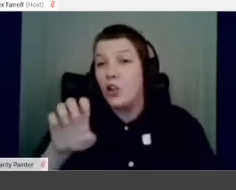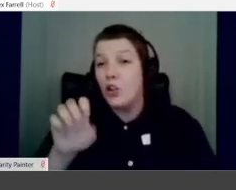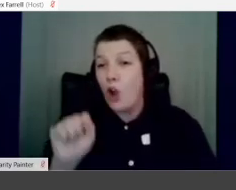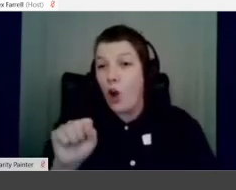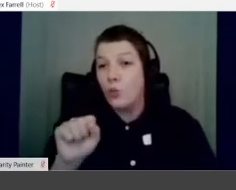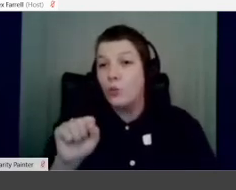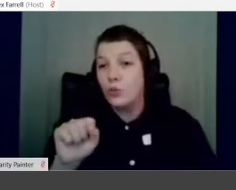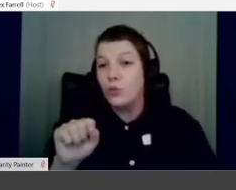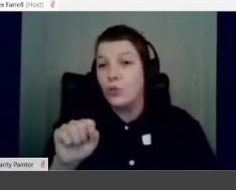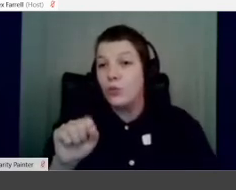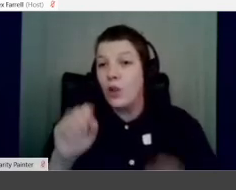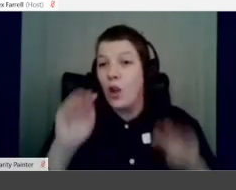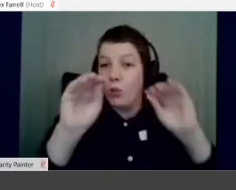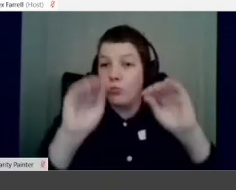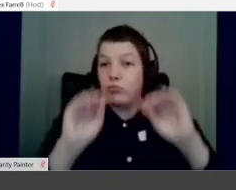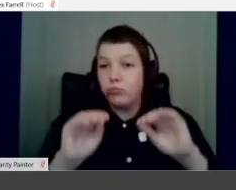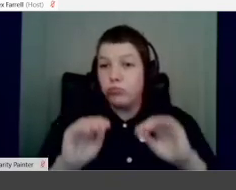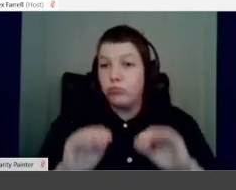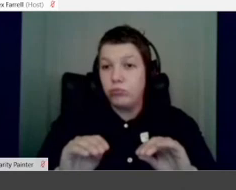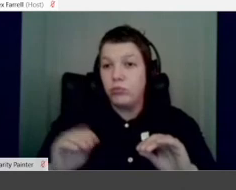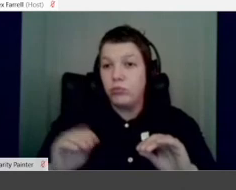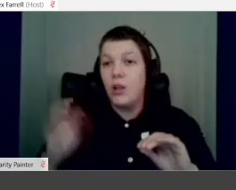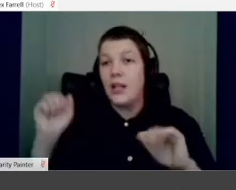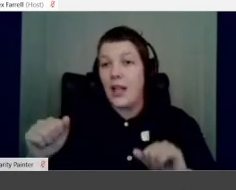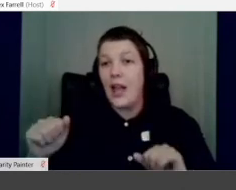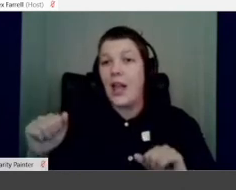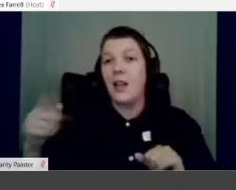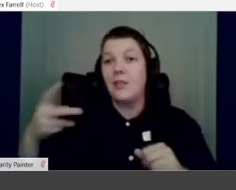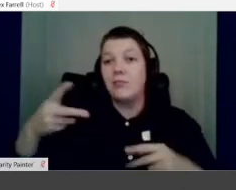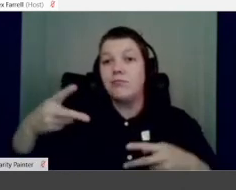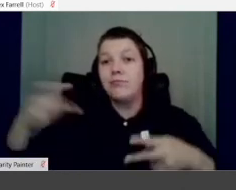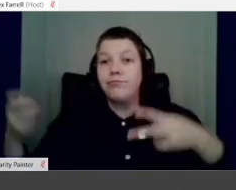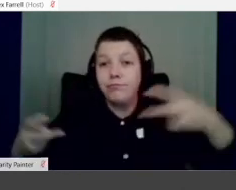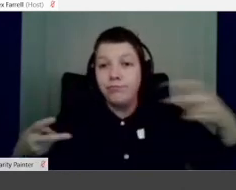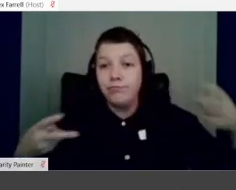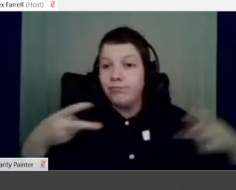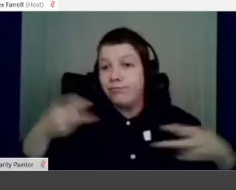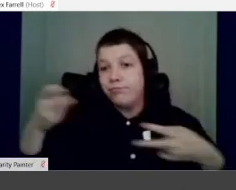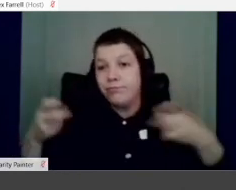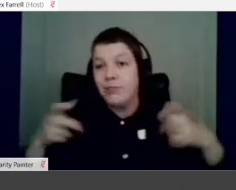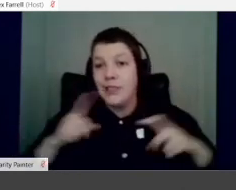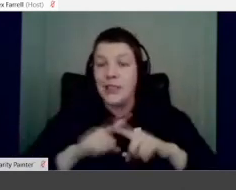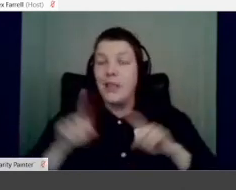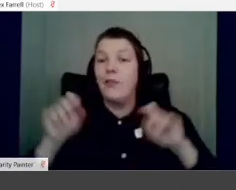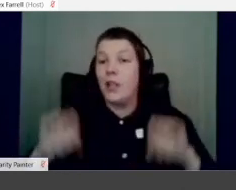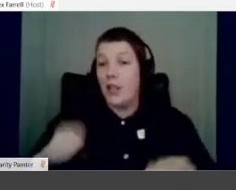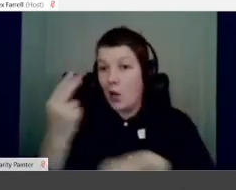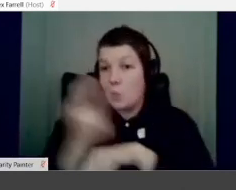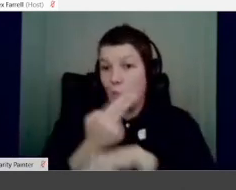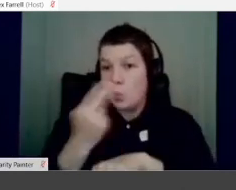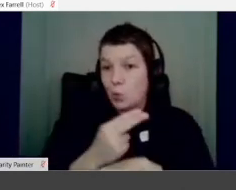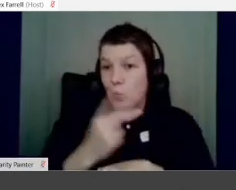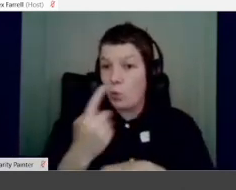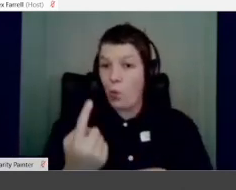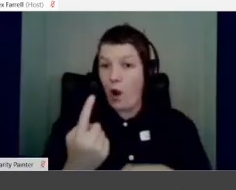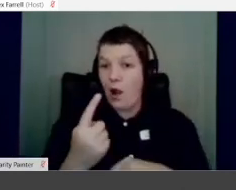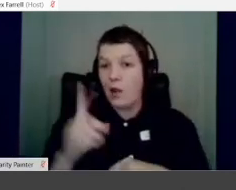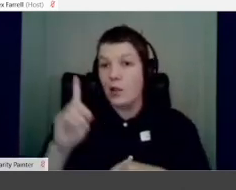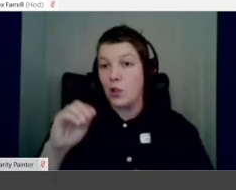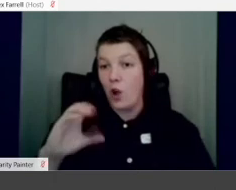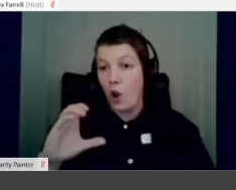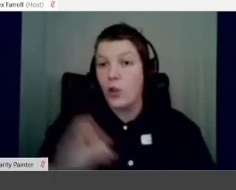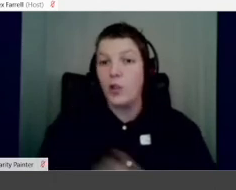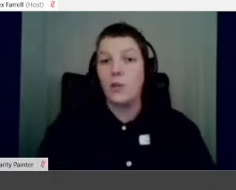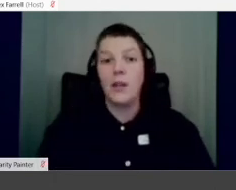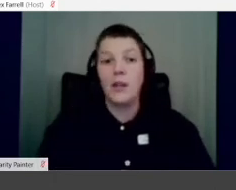if they miss something because you're moving at a speed that they can't quite keep up with for whatever reason, they're able to review that after